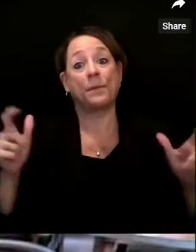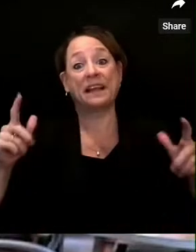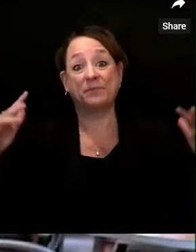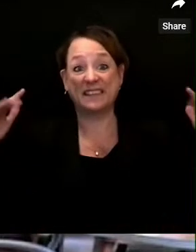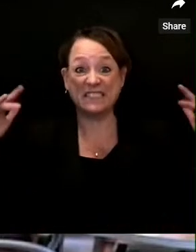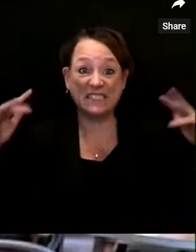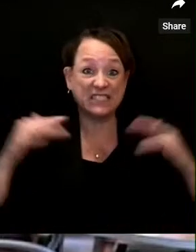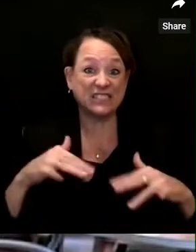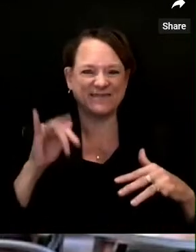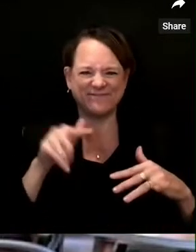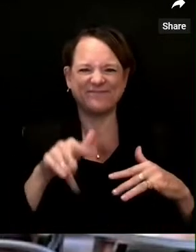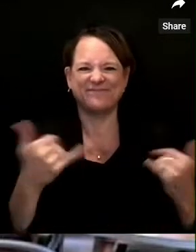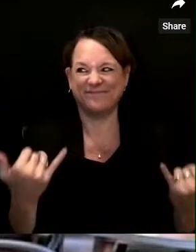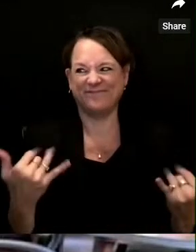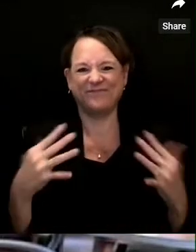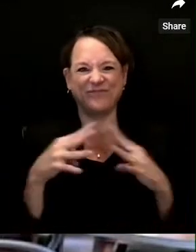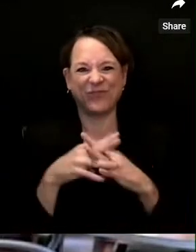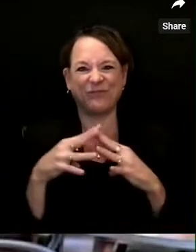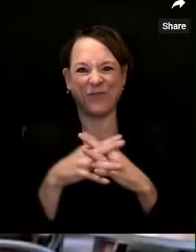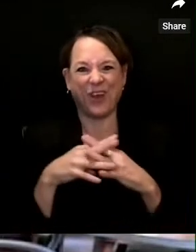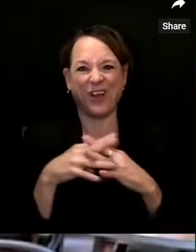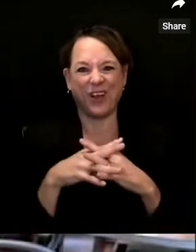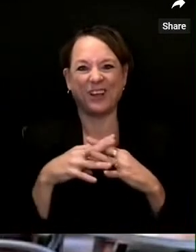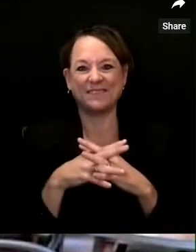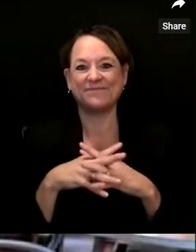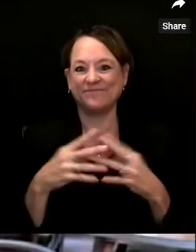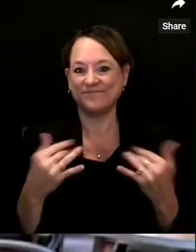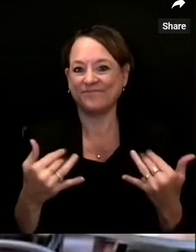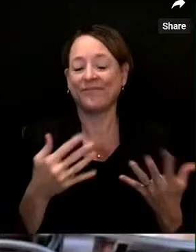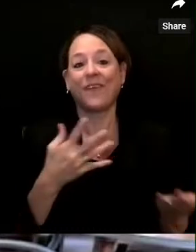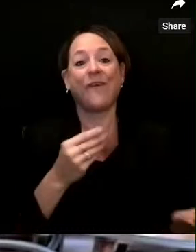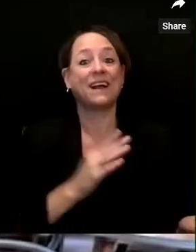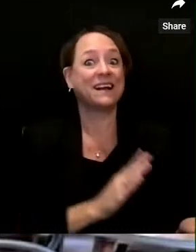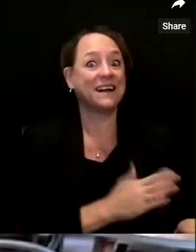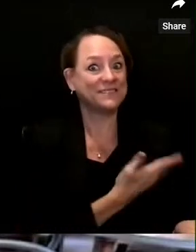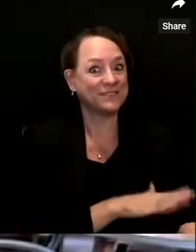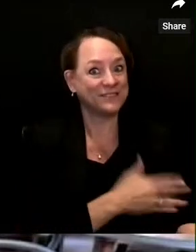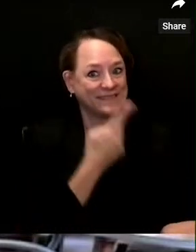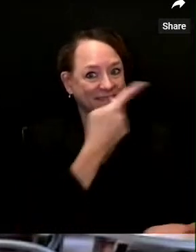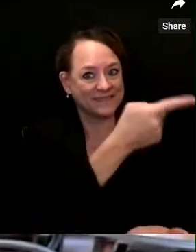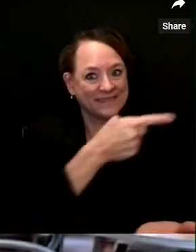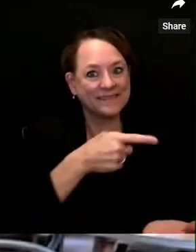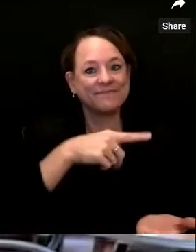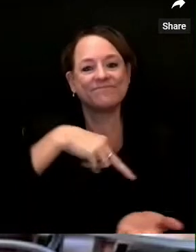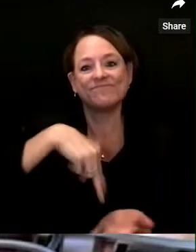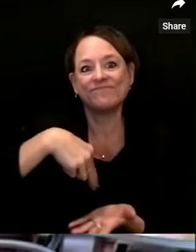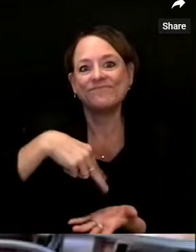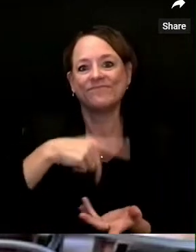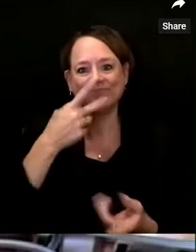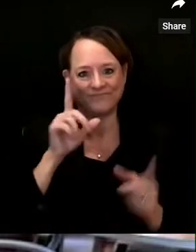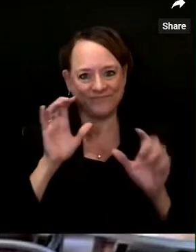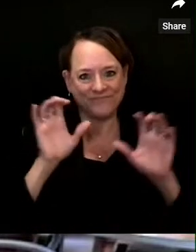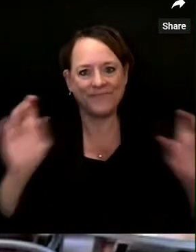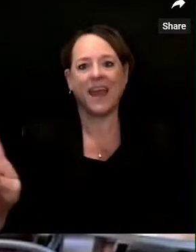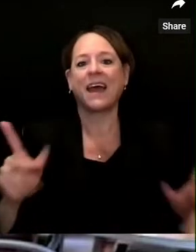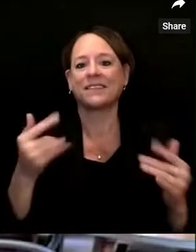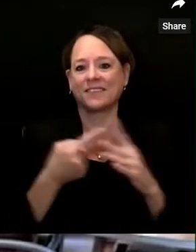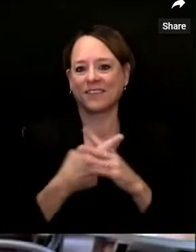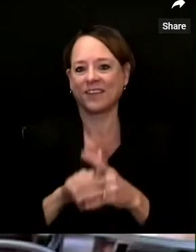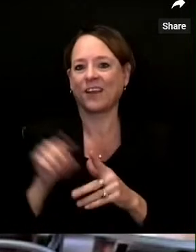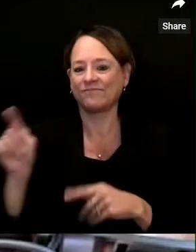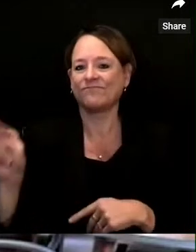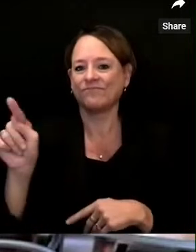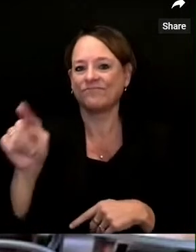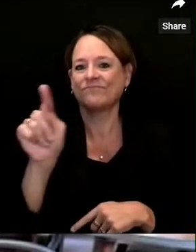that, some concerts are returning and other things that may have been suspended in the last year or so. So outside,